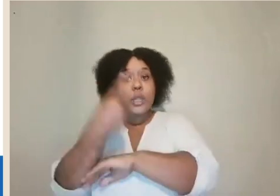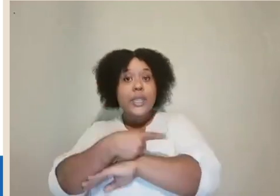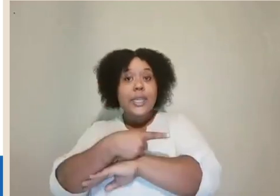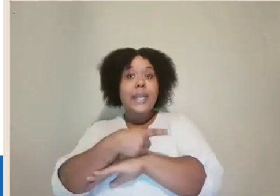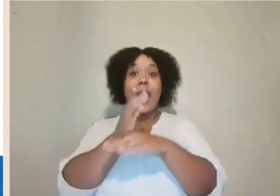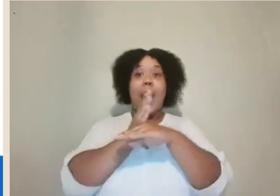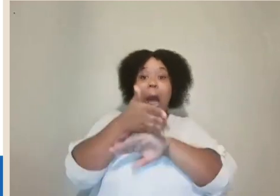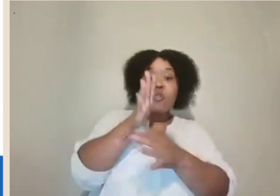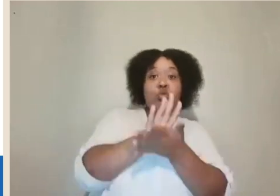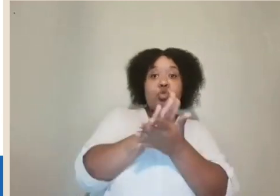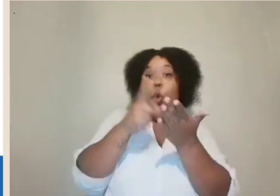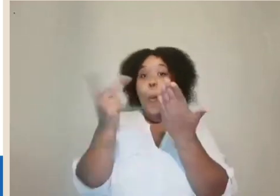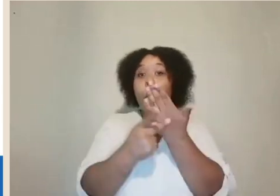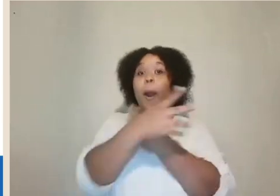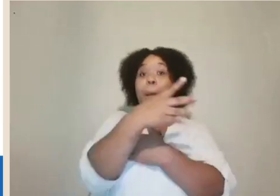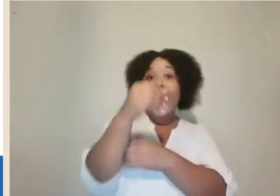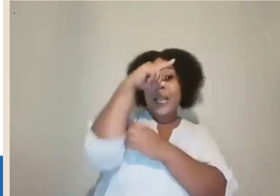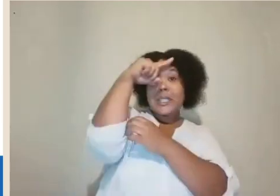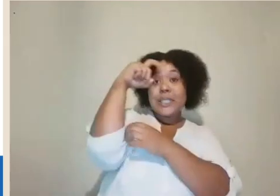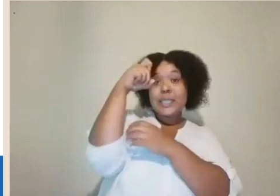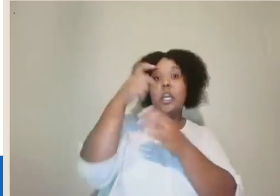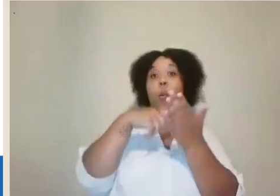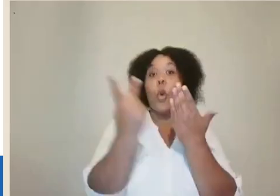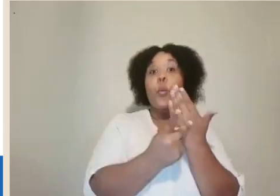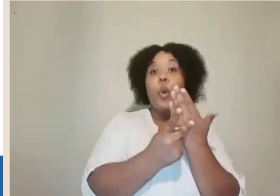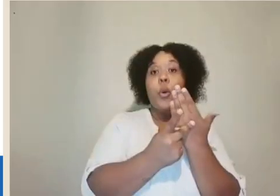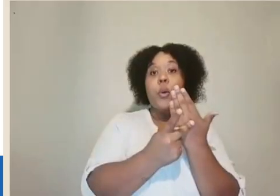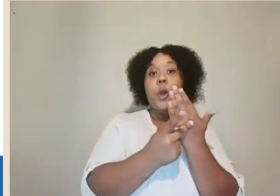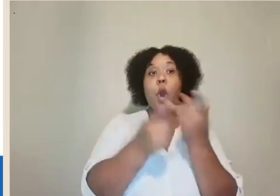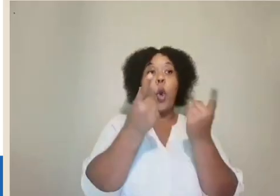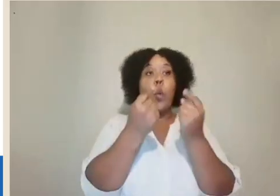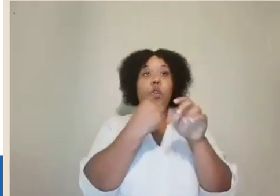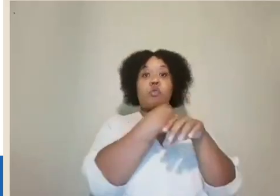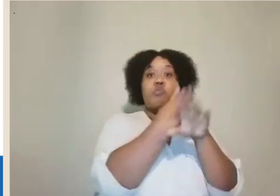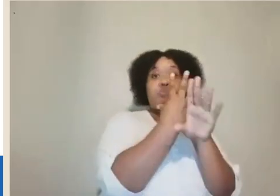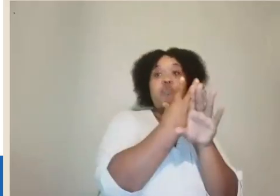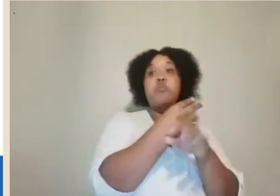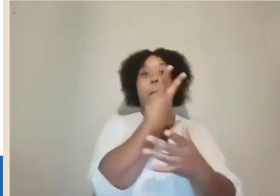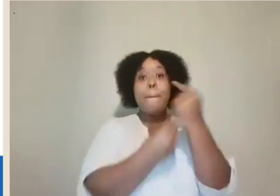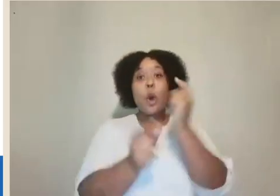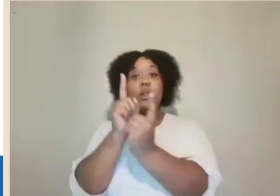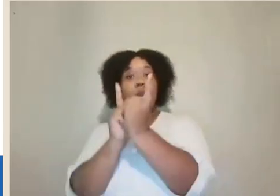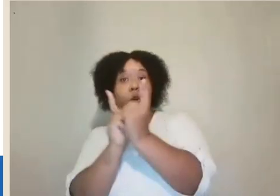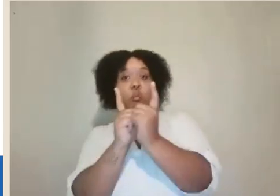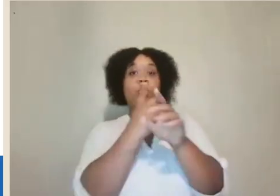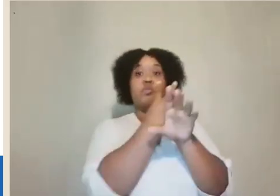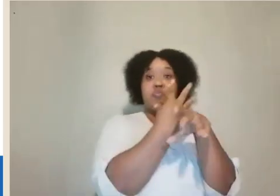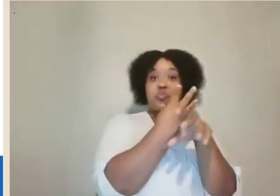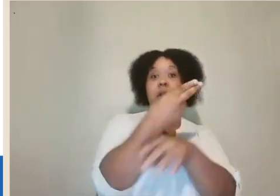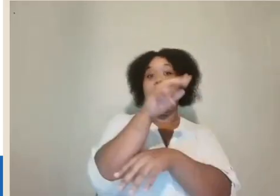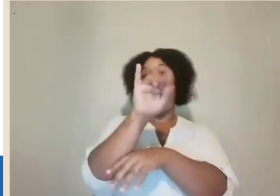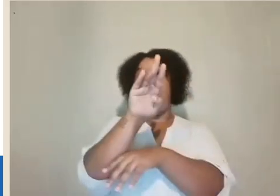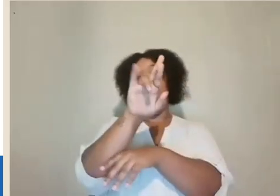after-school program. We offer as a summer school program. We do training hybrid. We do training virtual. We do trainings in a variety of ways to